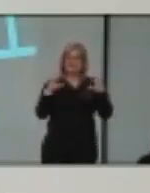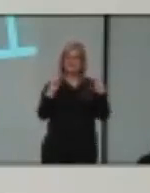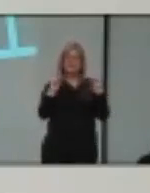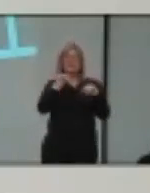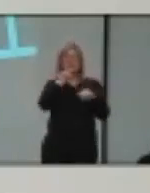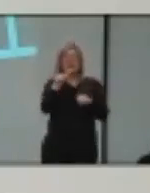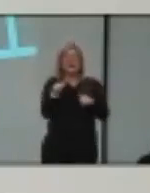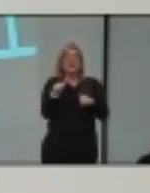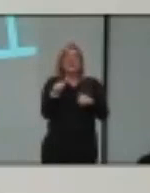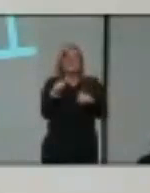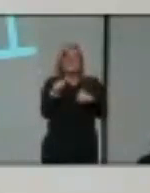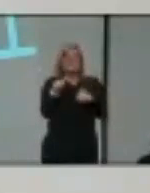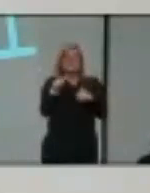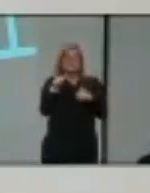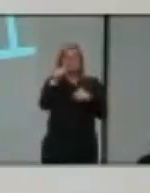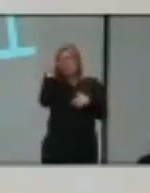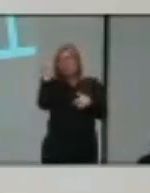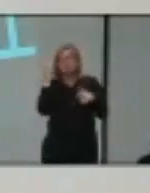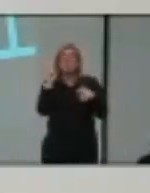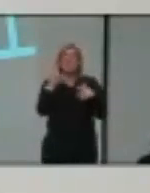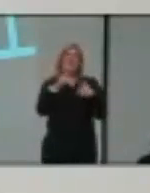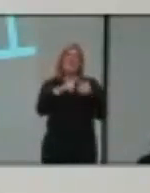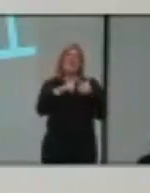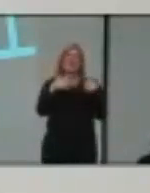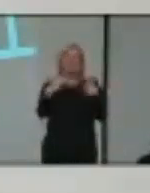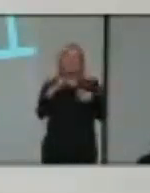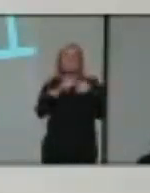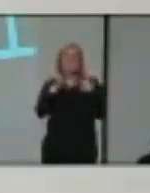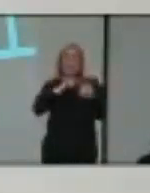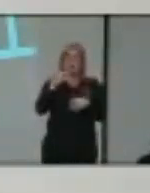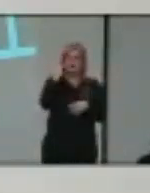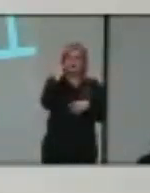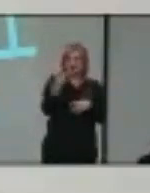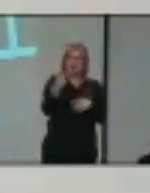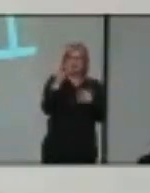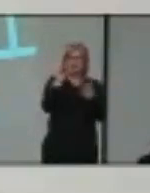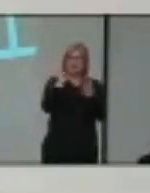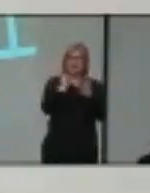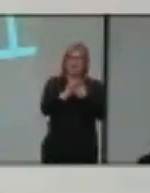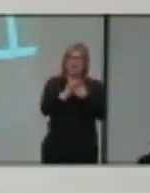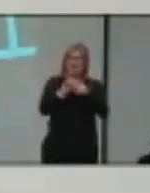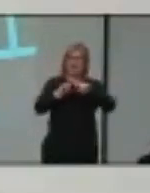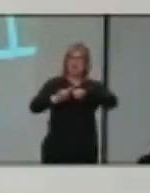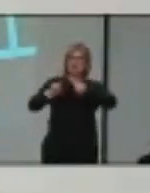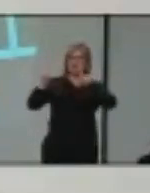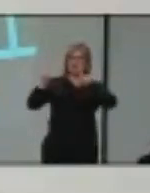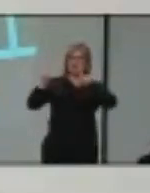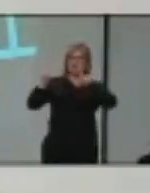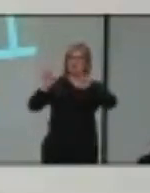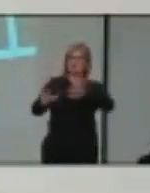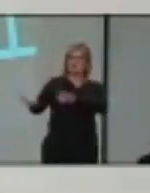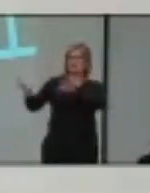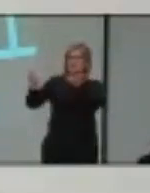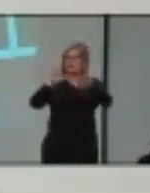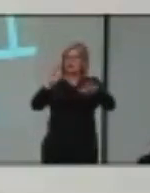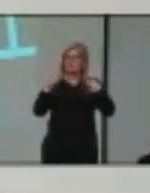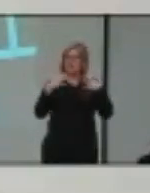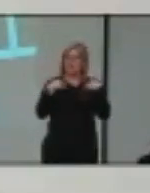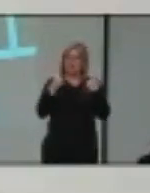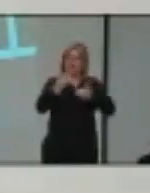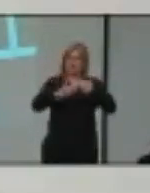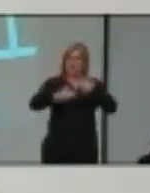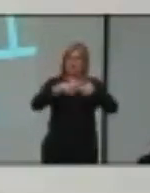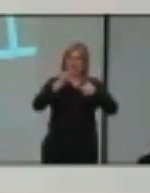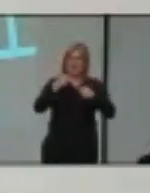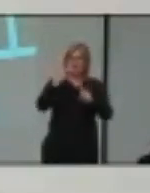whole lot of trauma or anything like that I saw, but I saw a diverse sort of array of health problems,